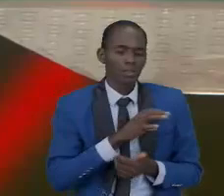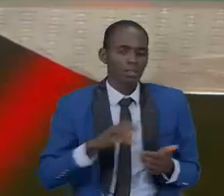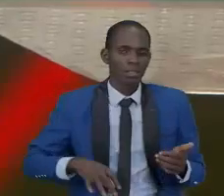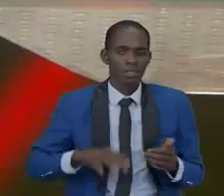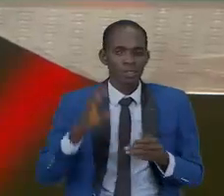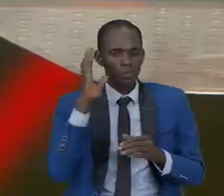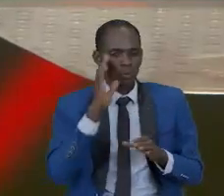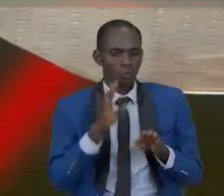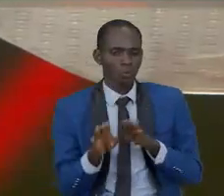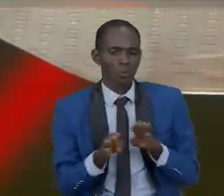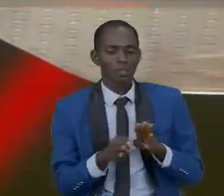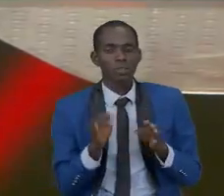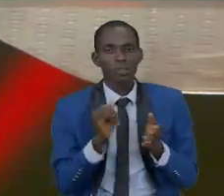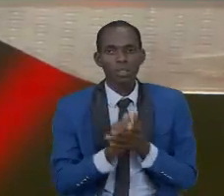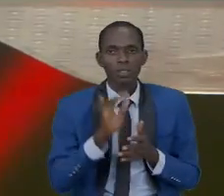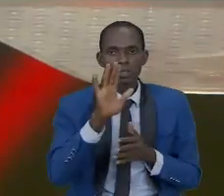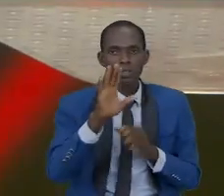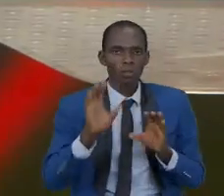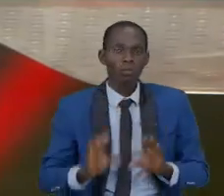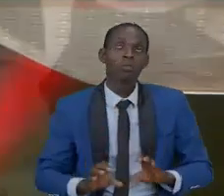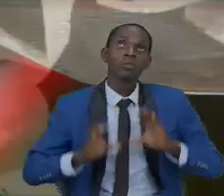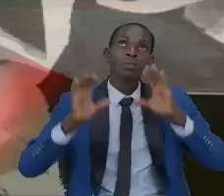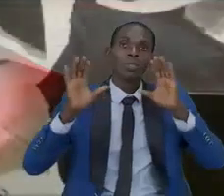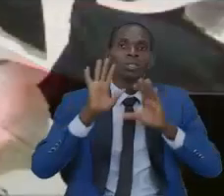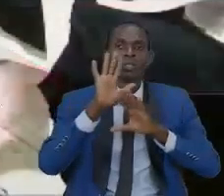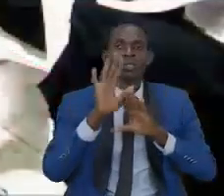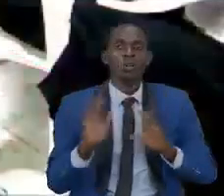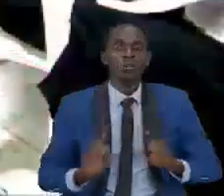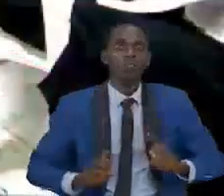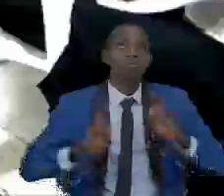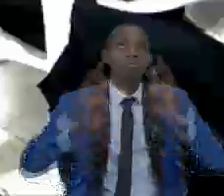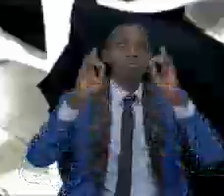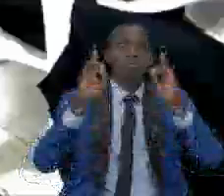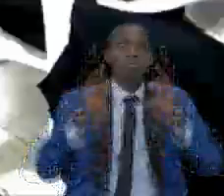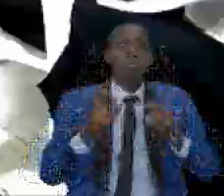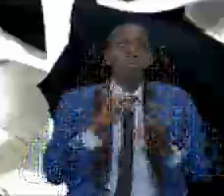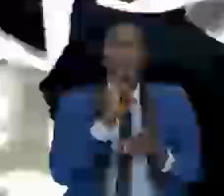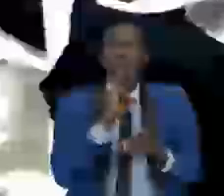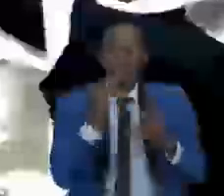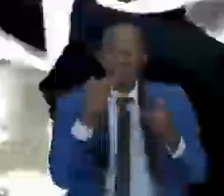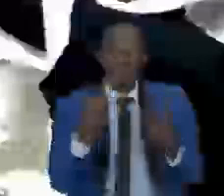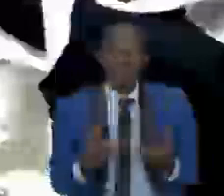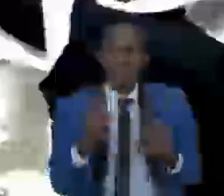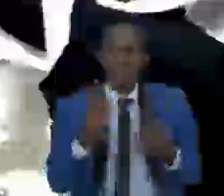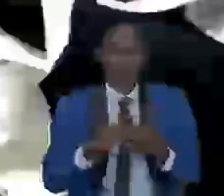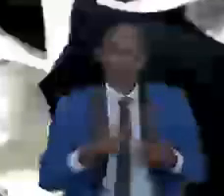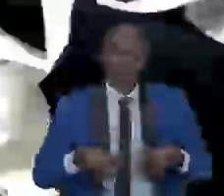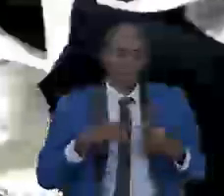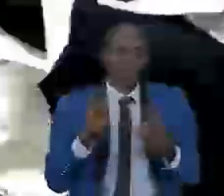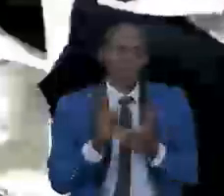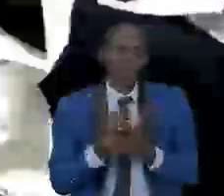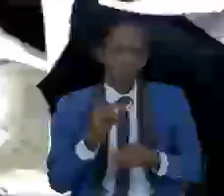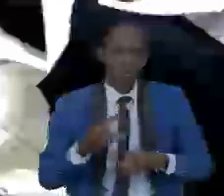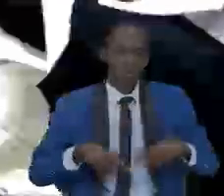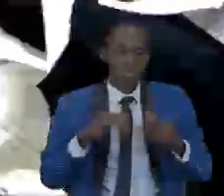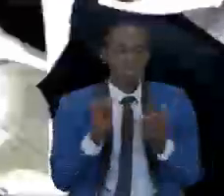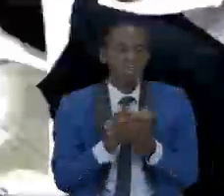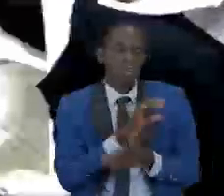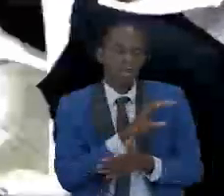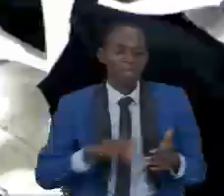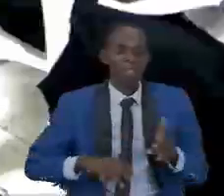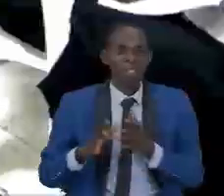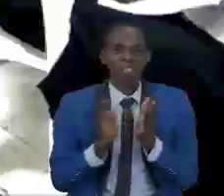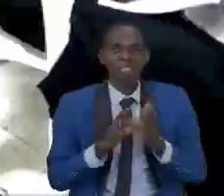that your consecration your devotion now is to live the implied that Christ will